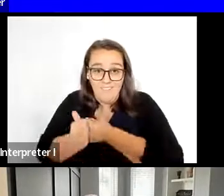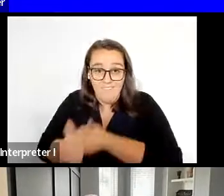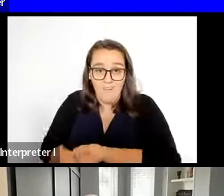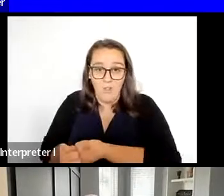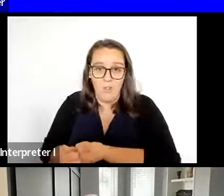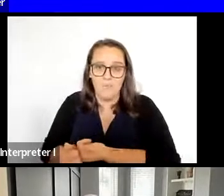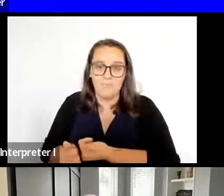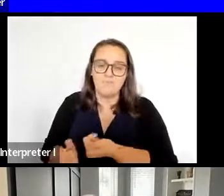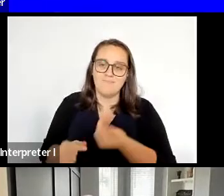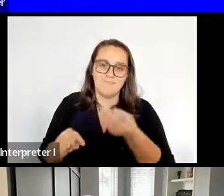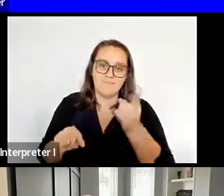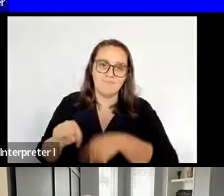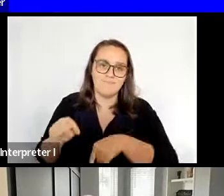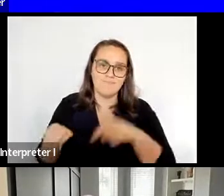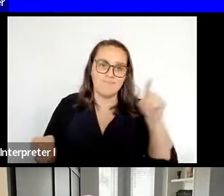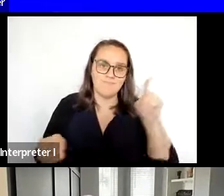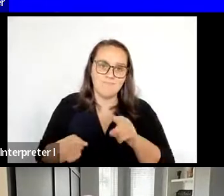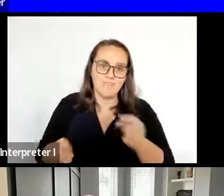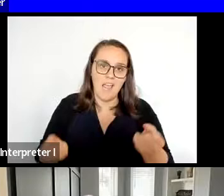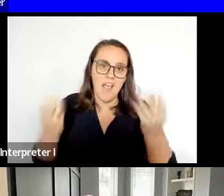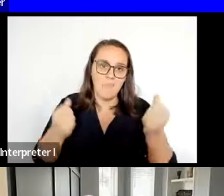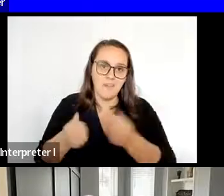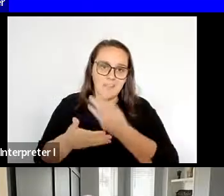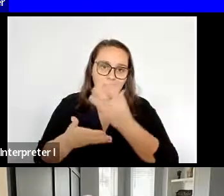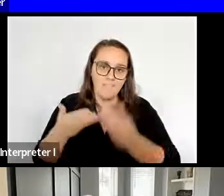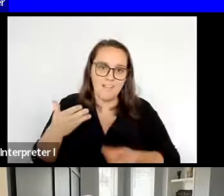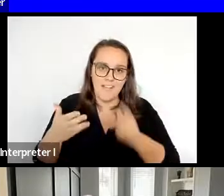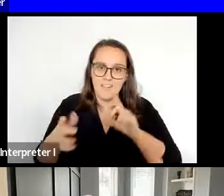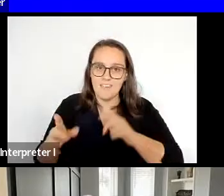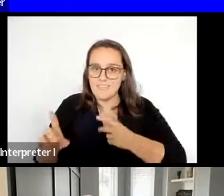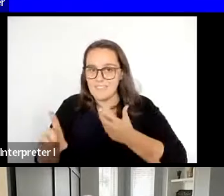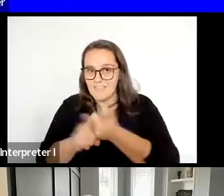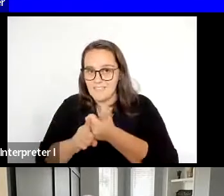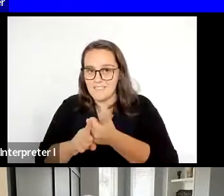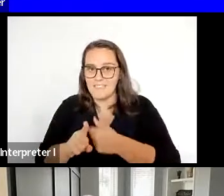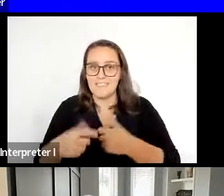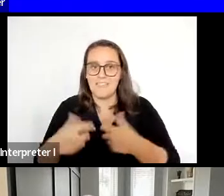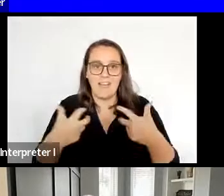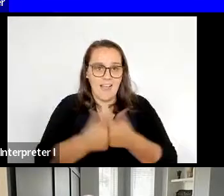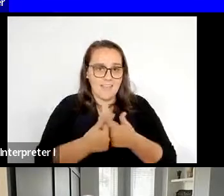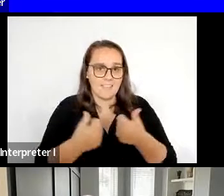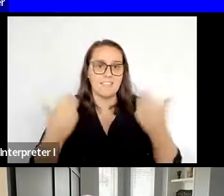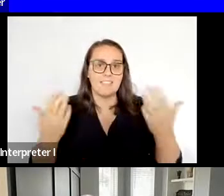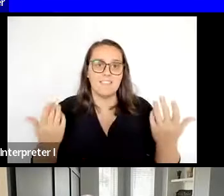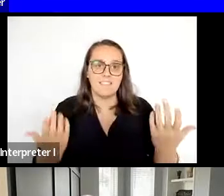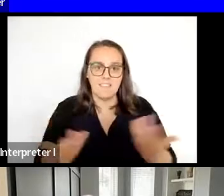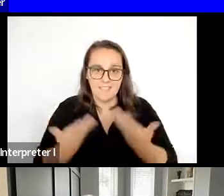we're not going to be able to reduce the number of fatalities and hits and accidents that we have here. Thank you.